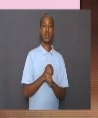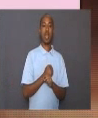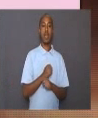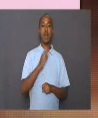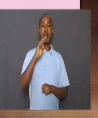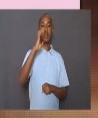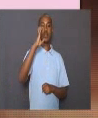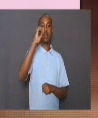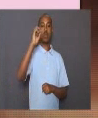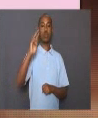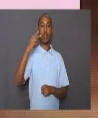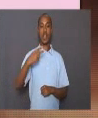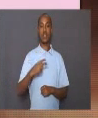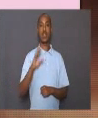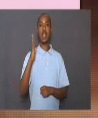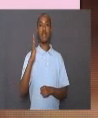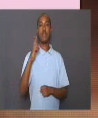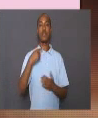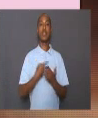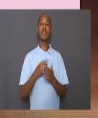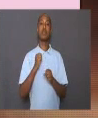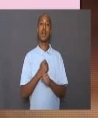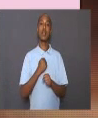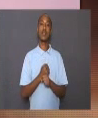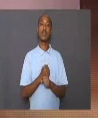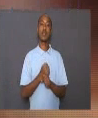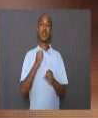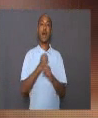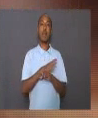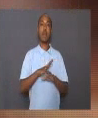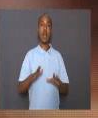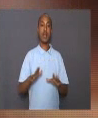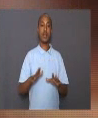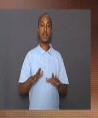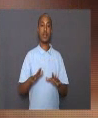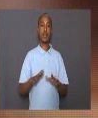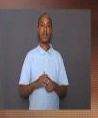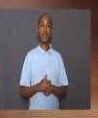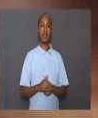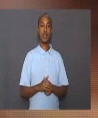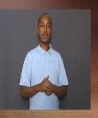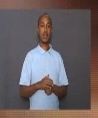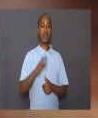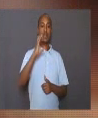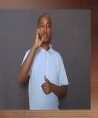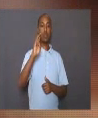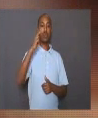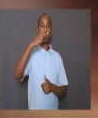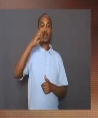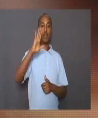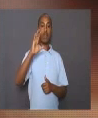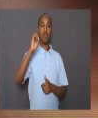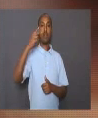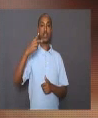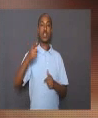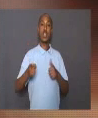acid. If this practice is applied to ethanol, it is initially